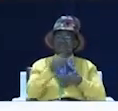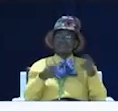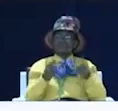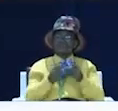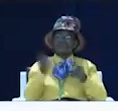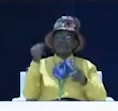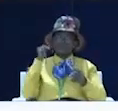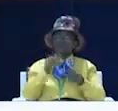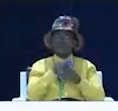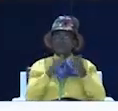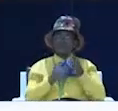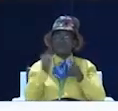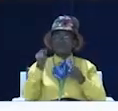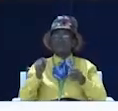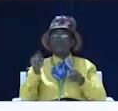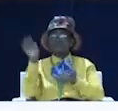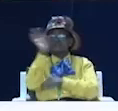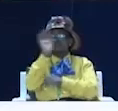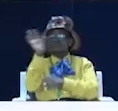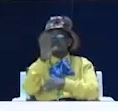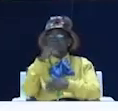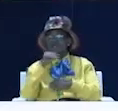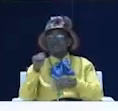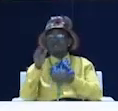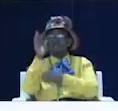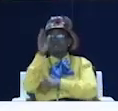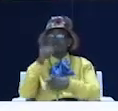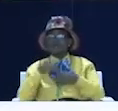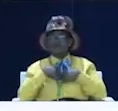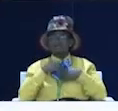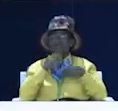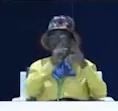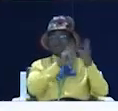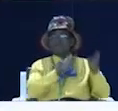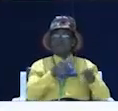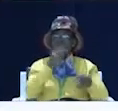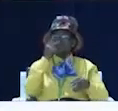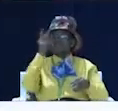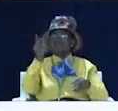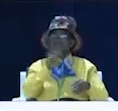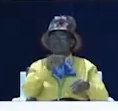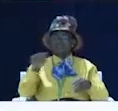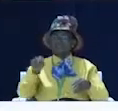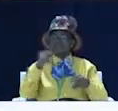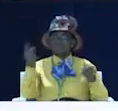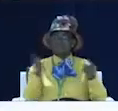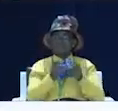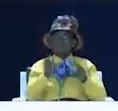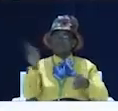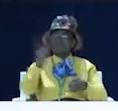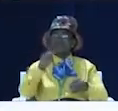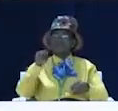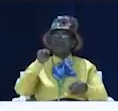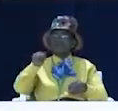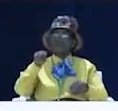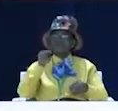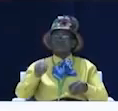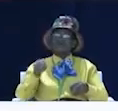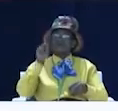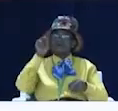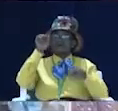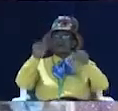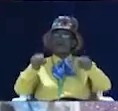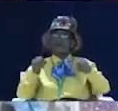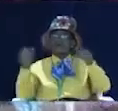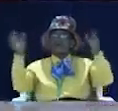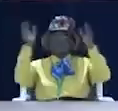But God had already seen a place where millions can gather to shout hallelujah to